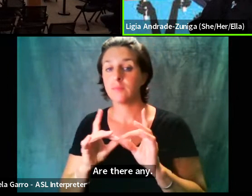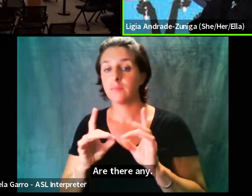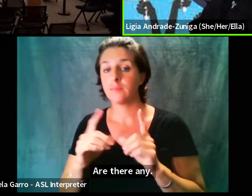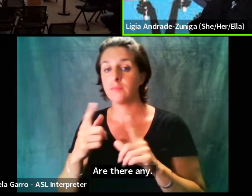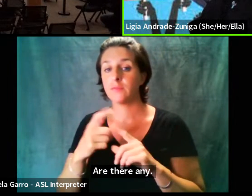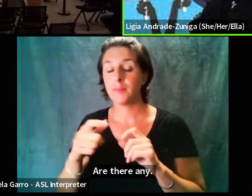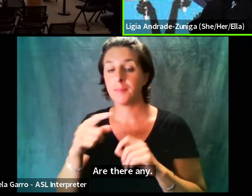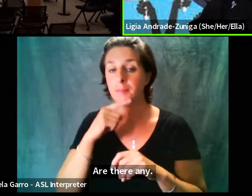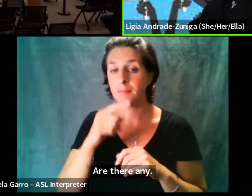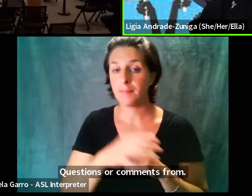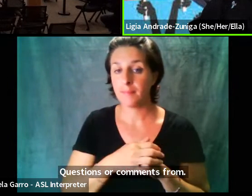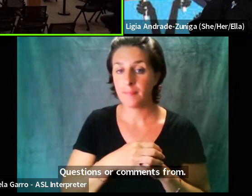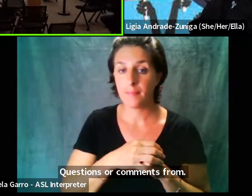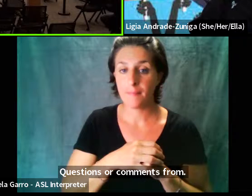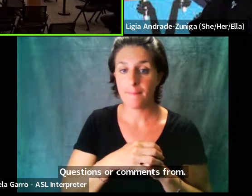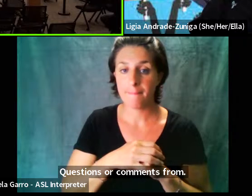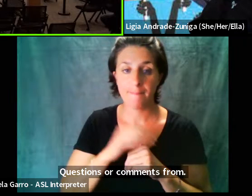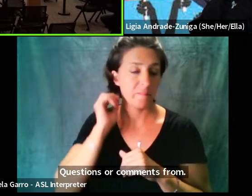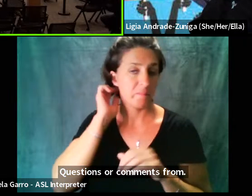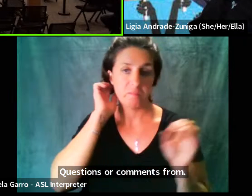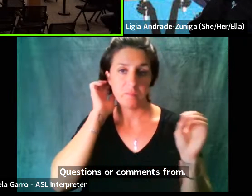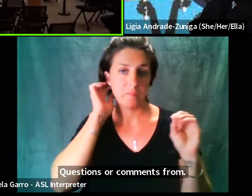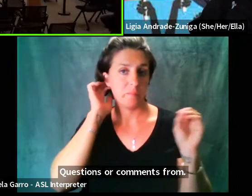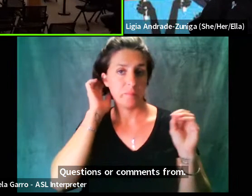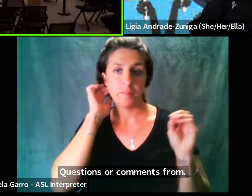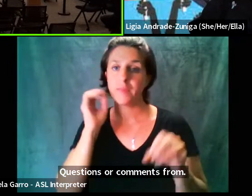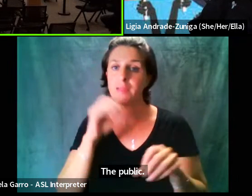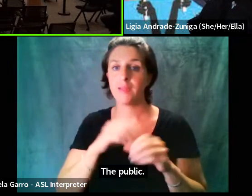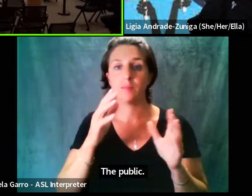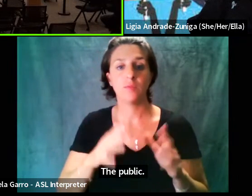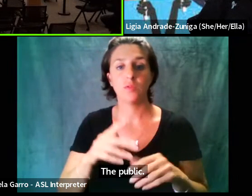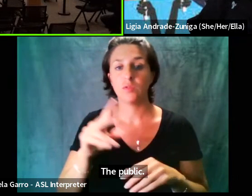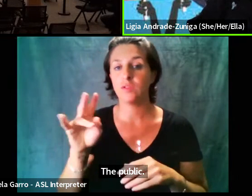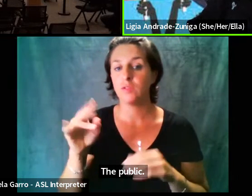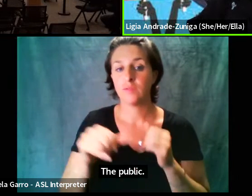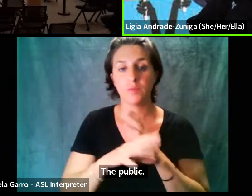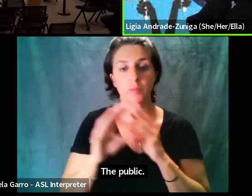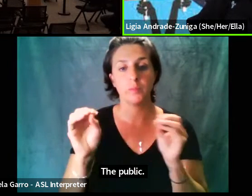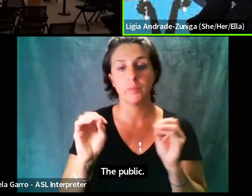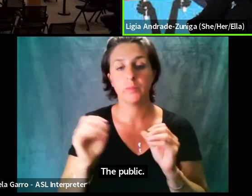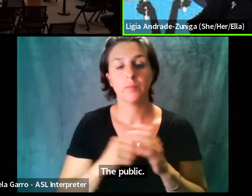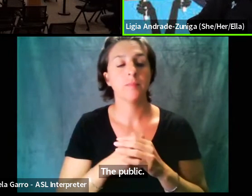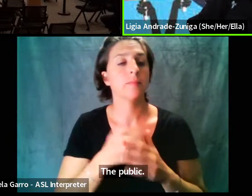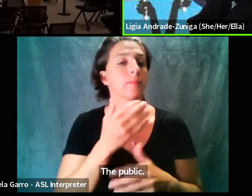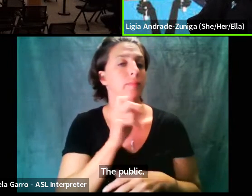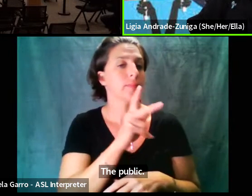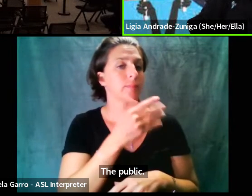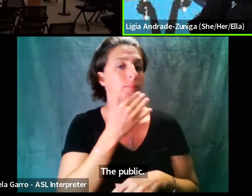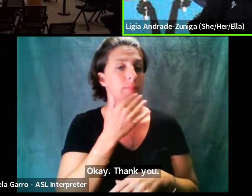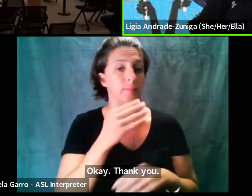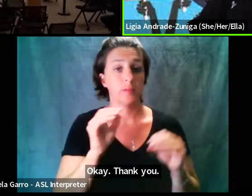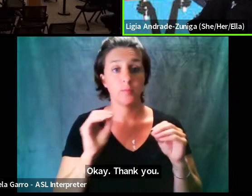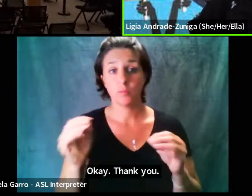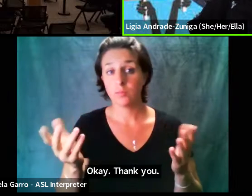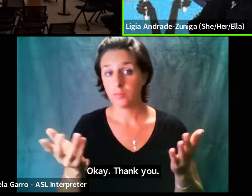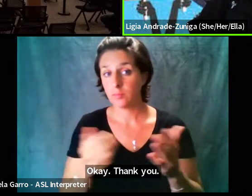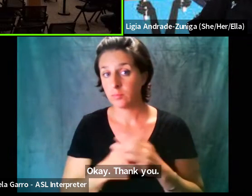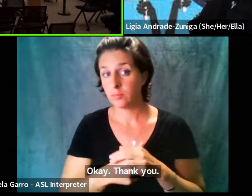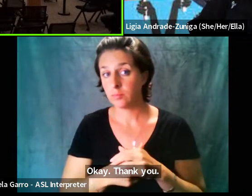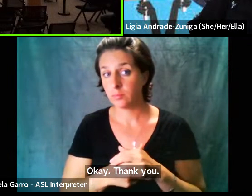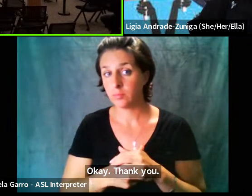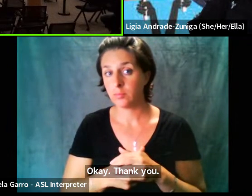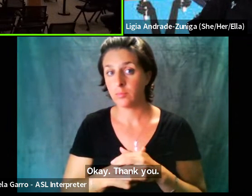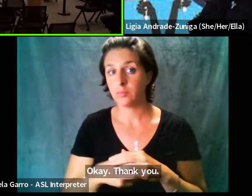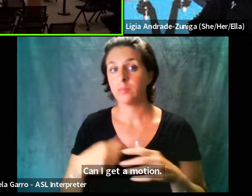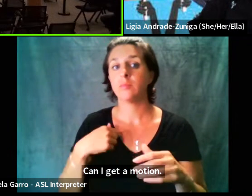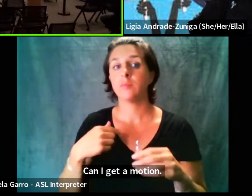public? There are none in person or virtual. Okay, thank you. Can I get a motion? I make a